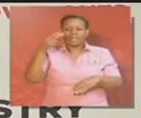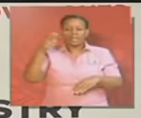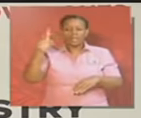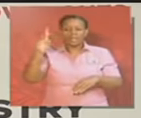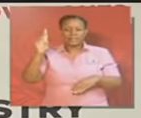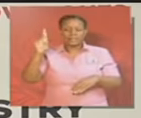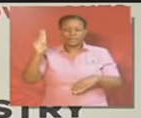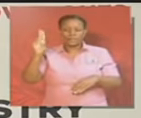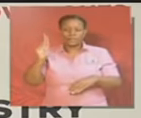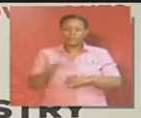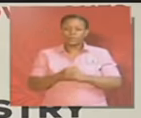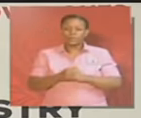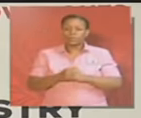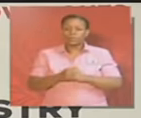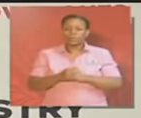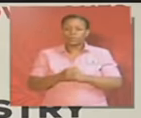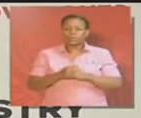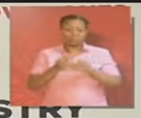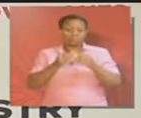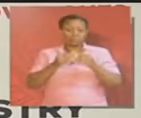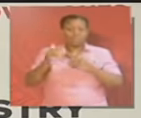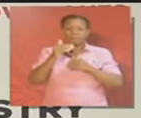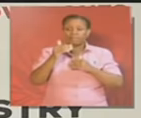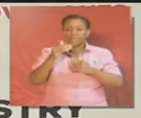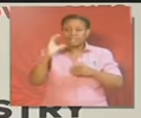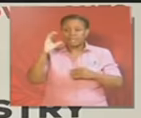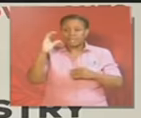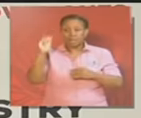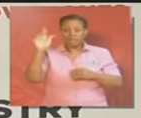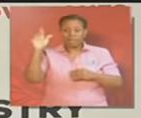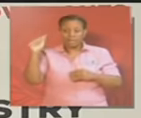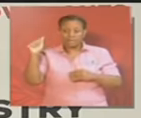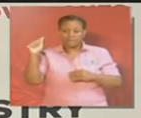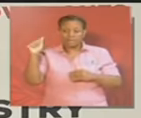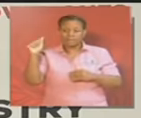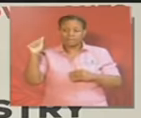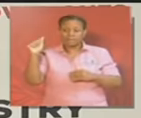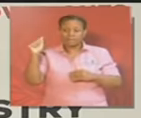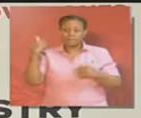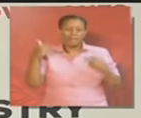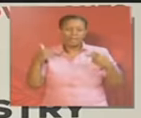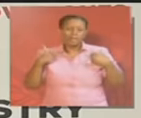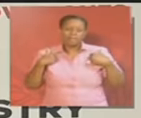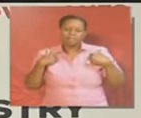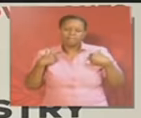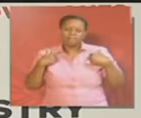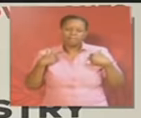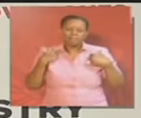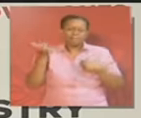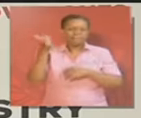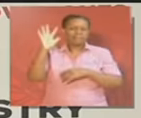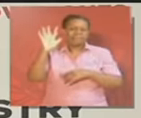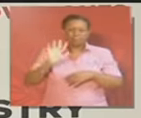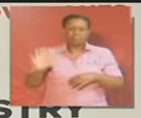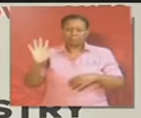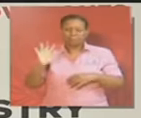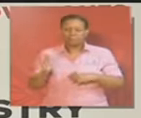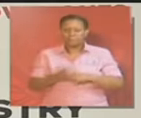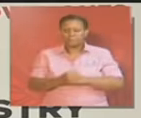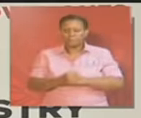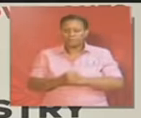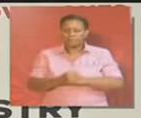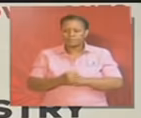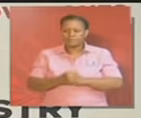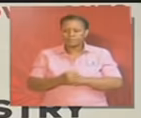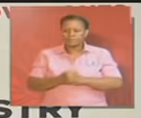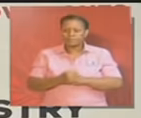6 patients, and at the Scarborough General Facility at the Fort, there are 15 individuals. There have been